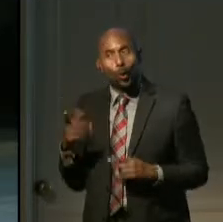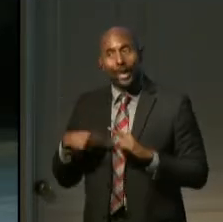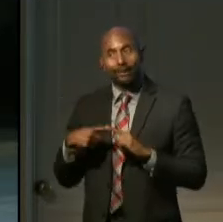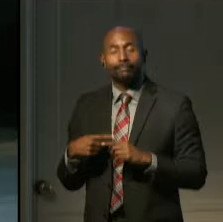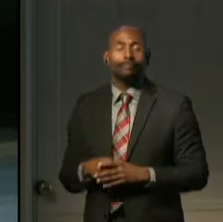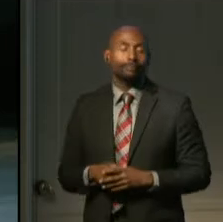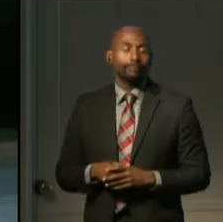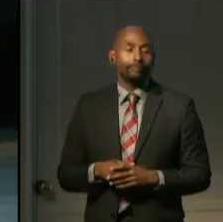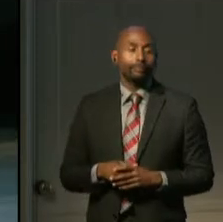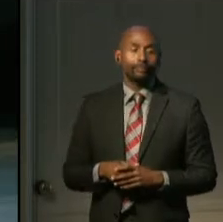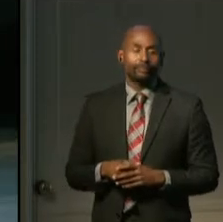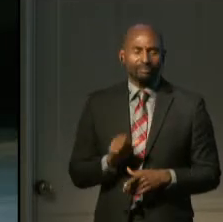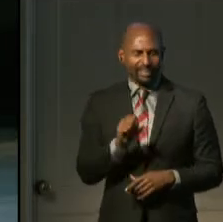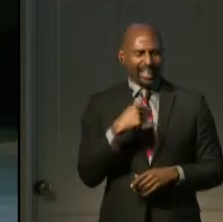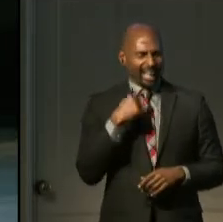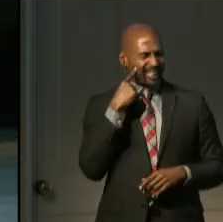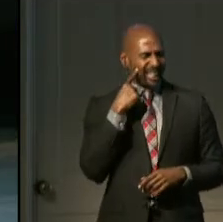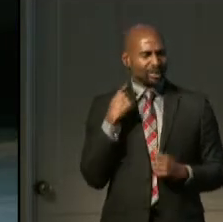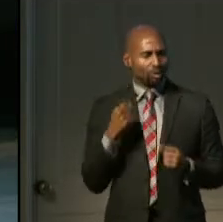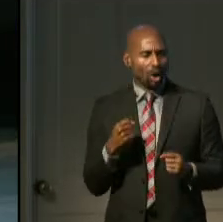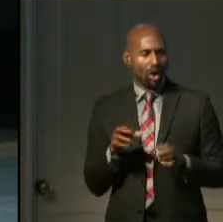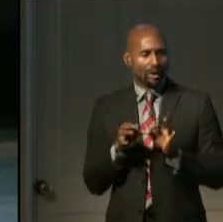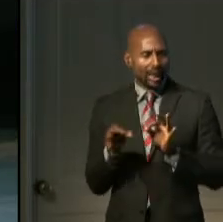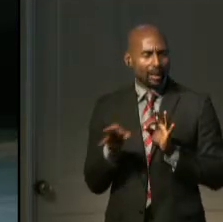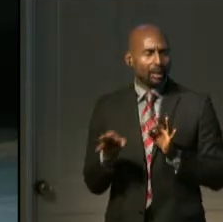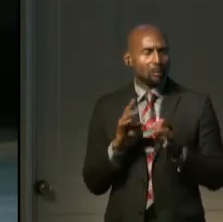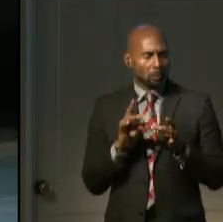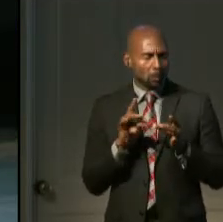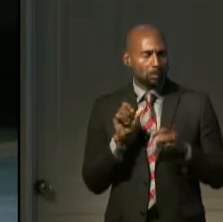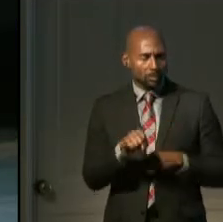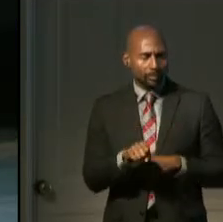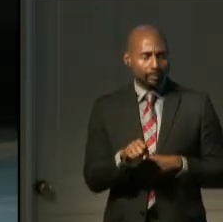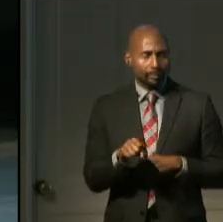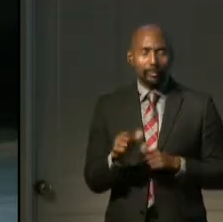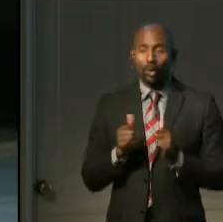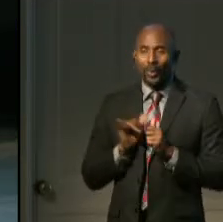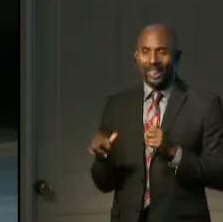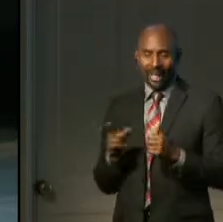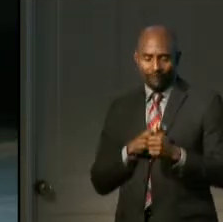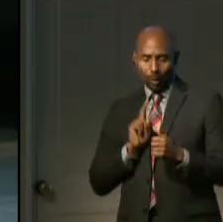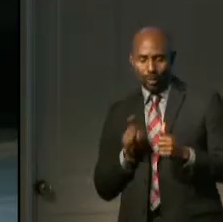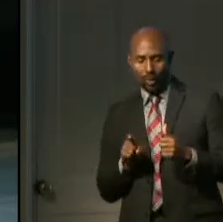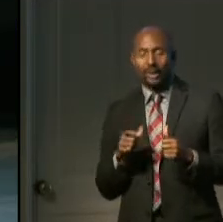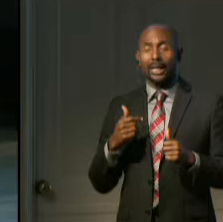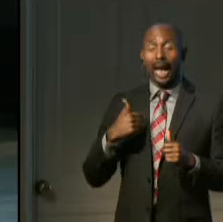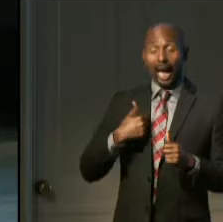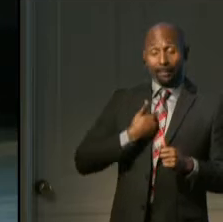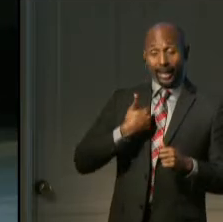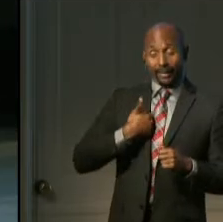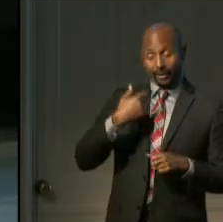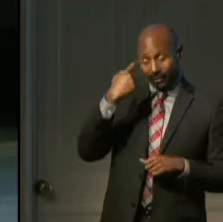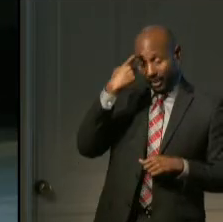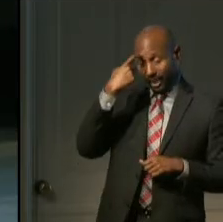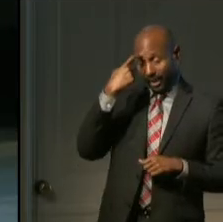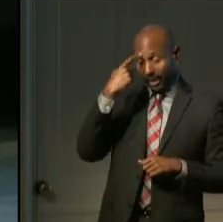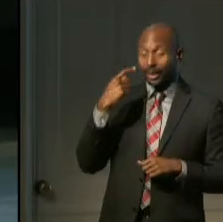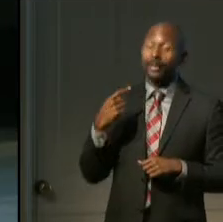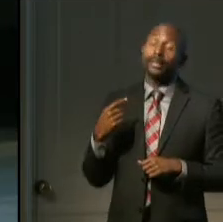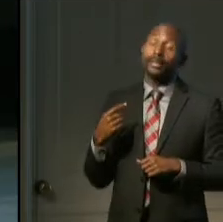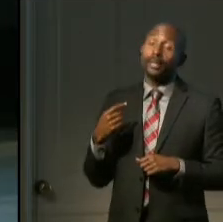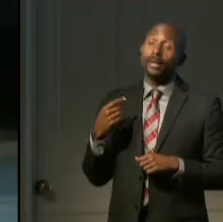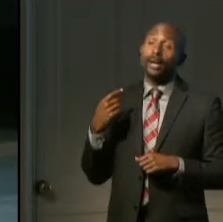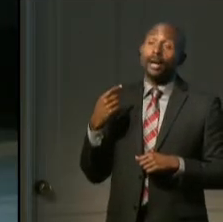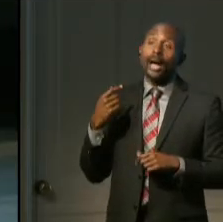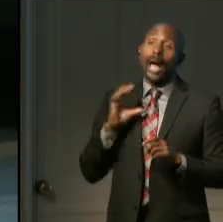Yeah, I think that's really powerful. When I think about this question, I think that in some ways our ability to tell stories